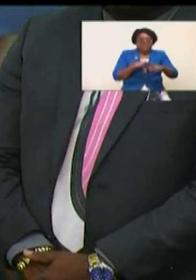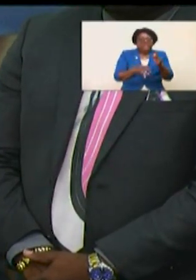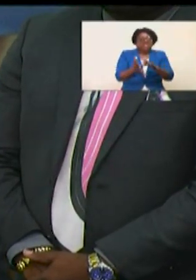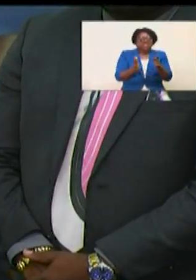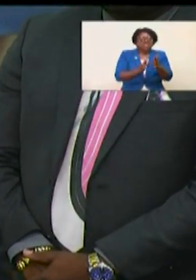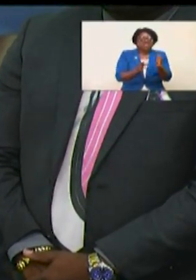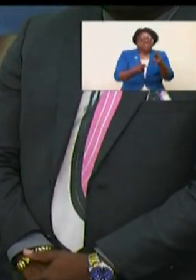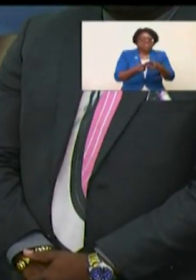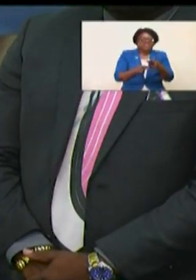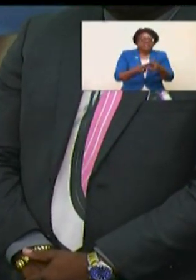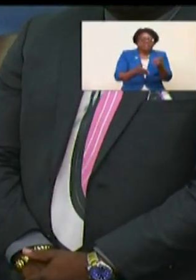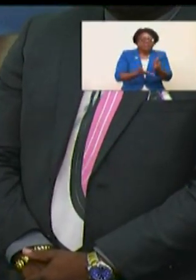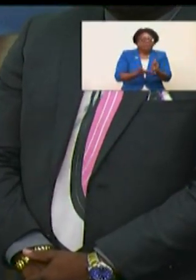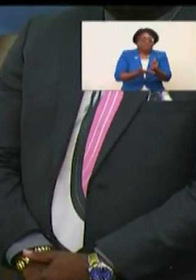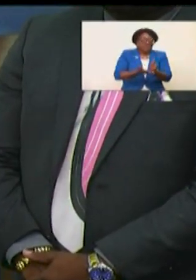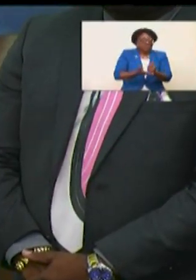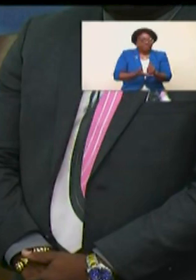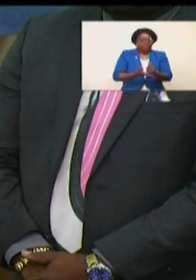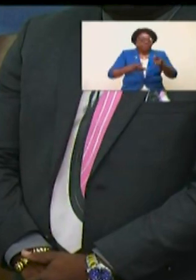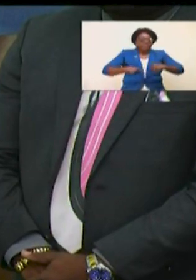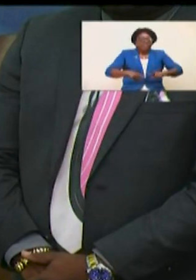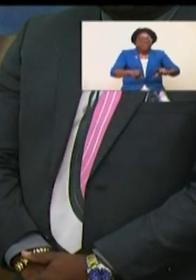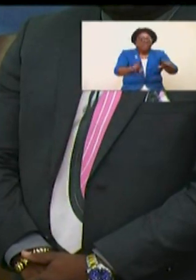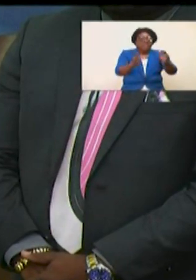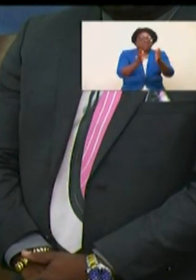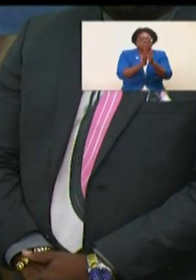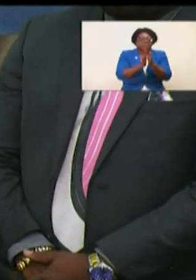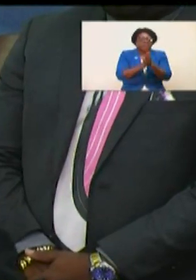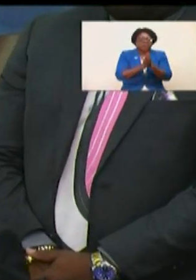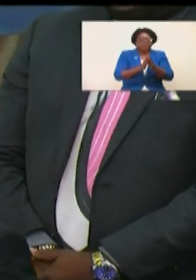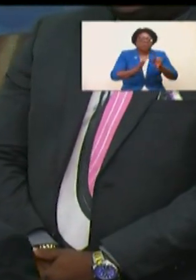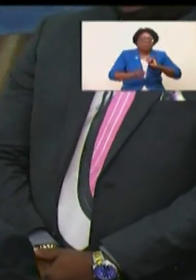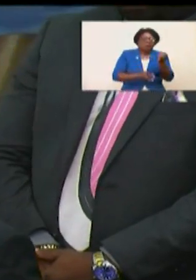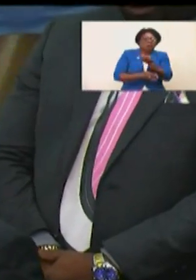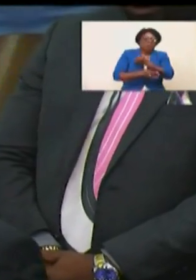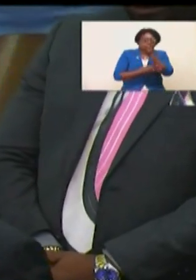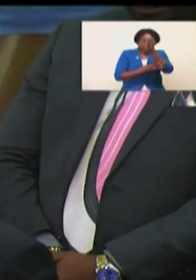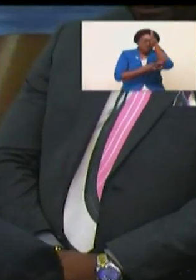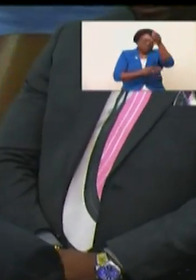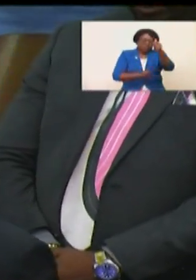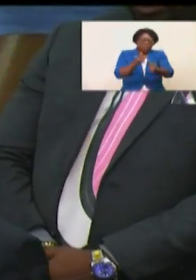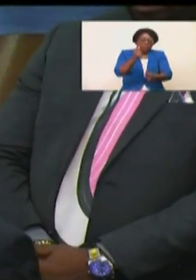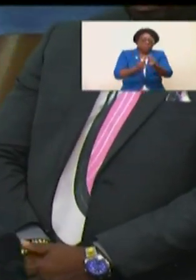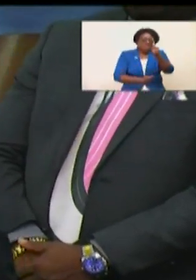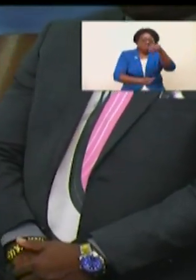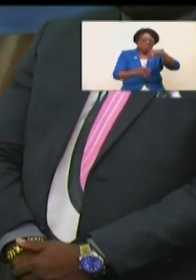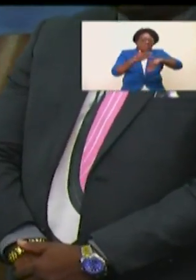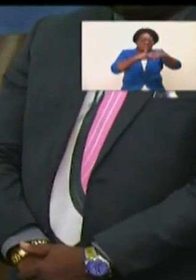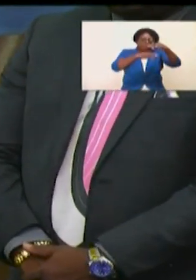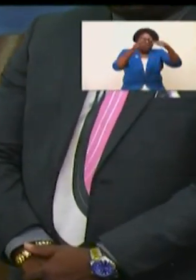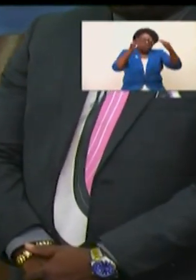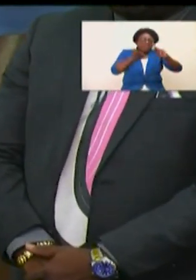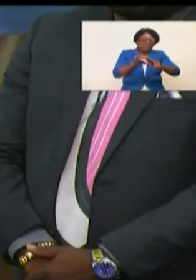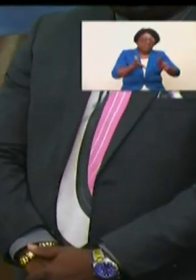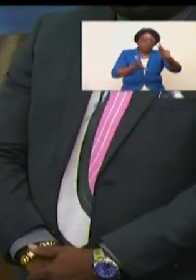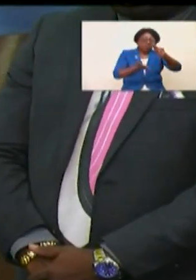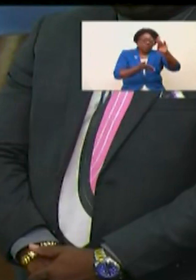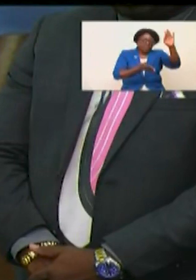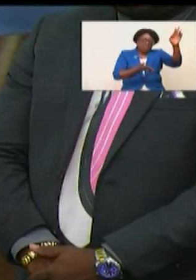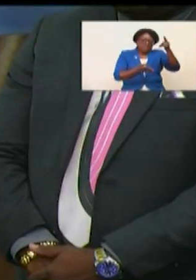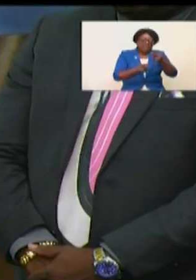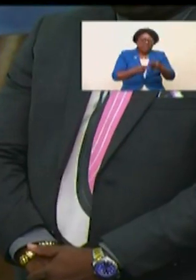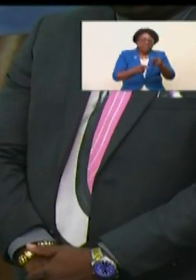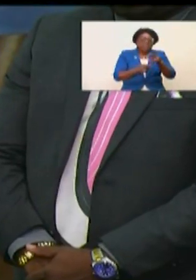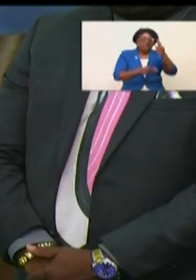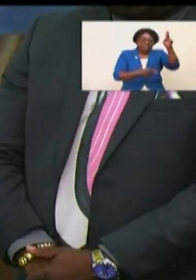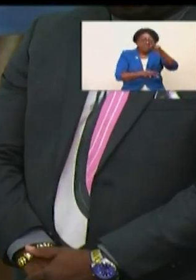pray, amen. Let us pray the Lord's Prayer. Our Father, who art in heaven, hallowed be thy